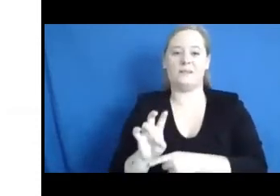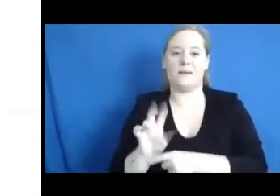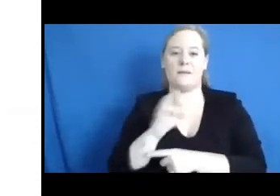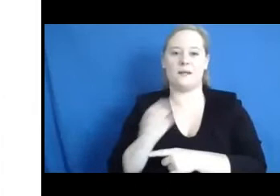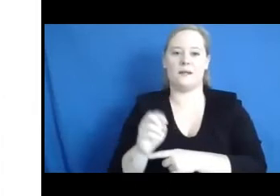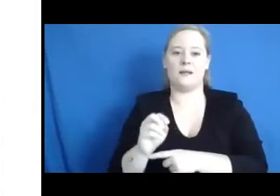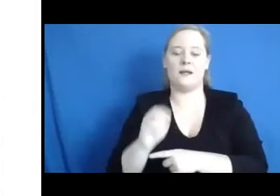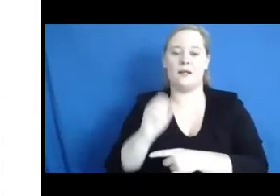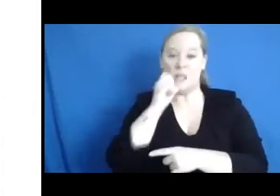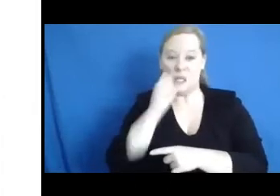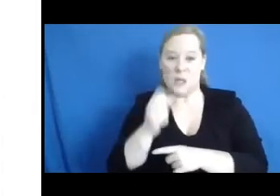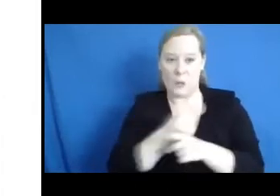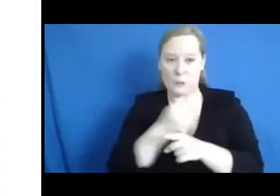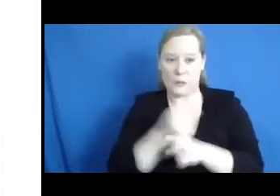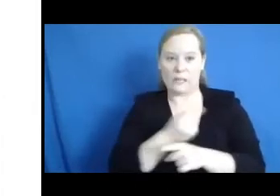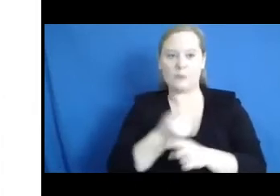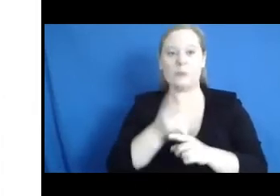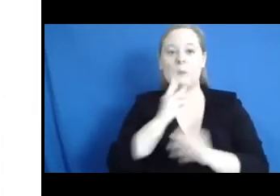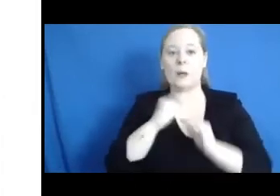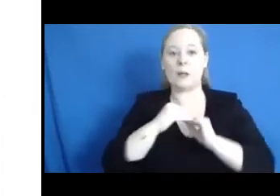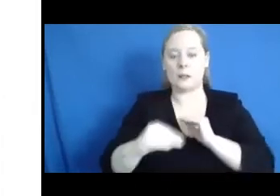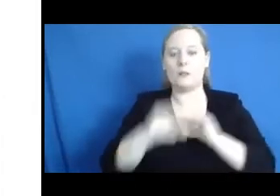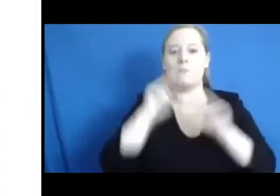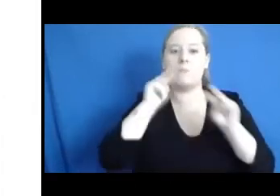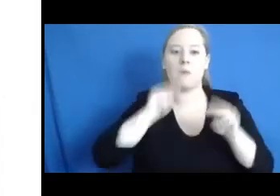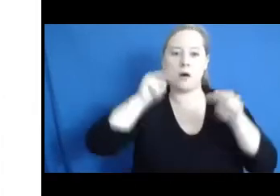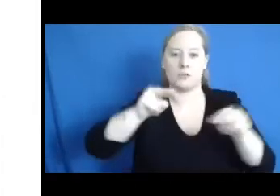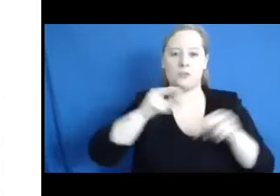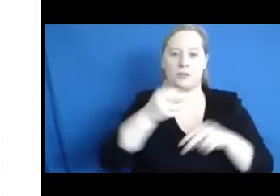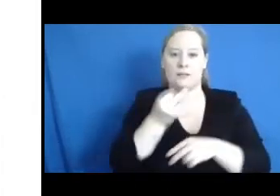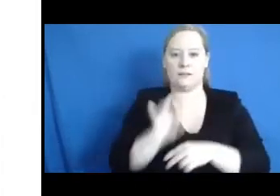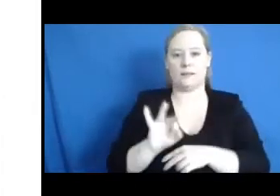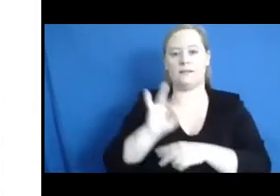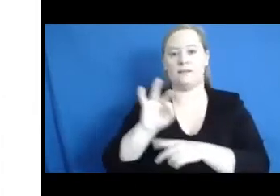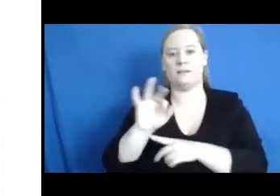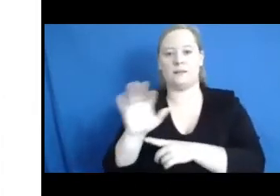groundwater monitoring at the site in 1983.